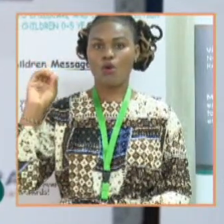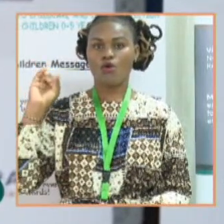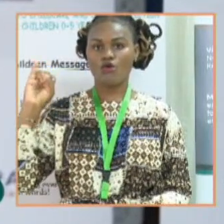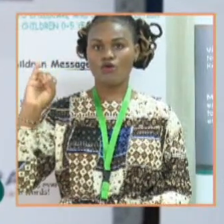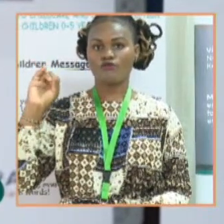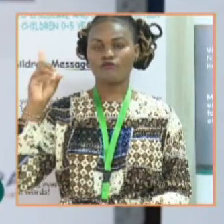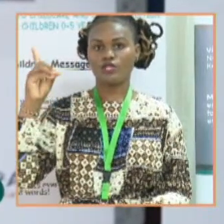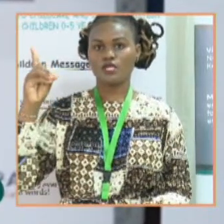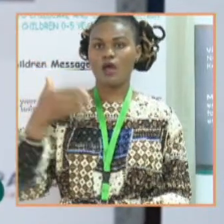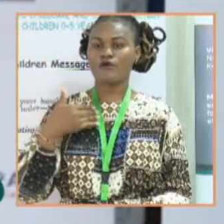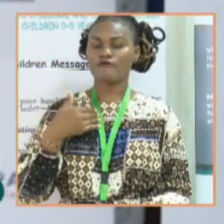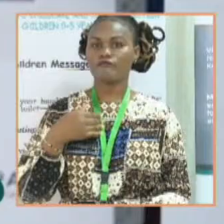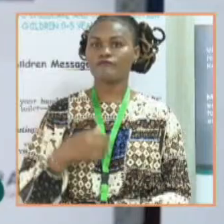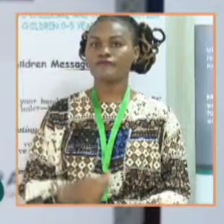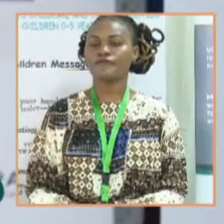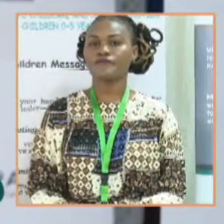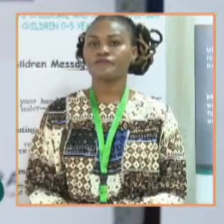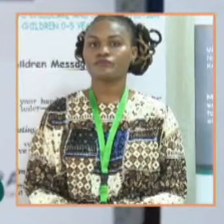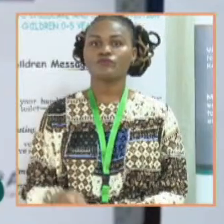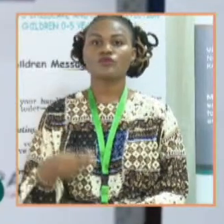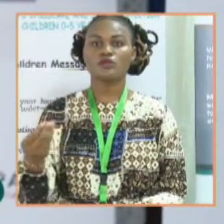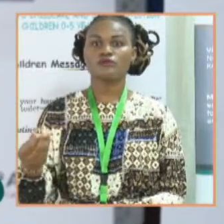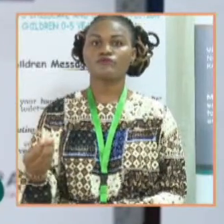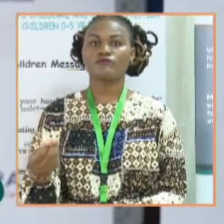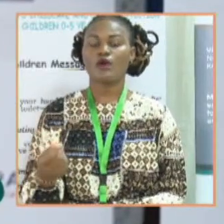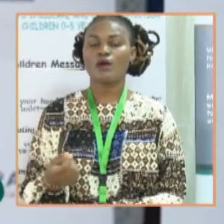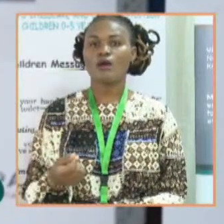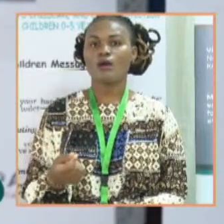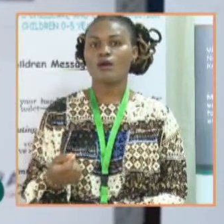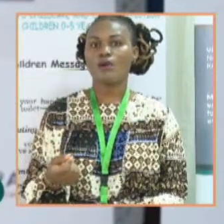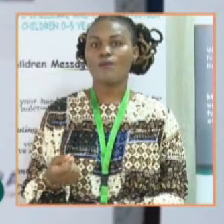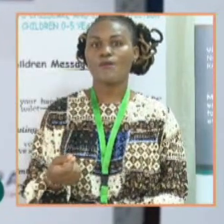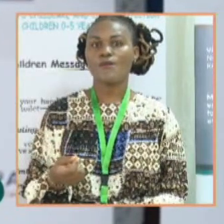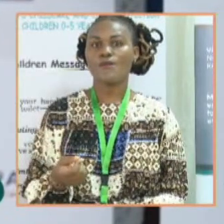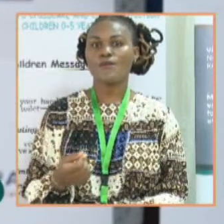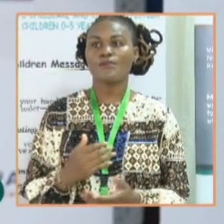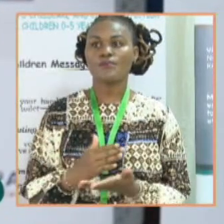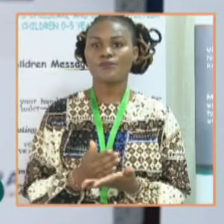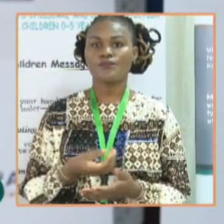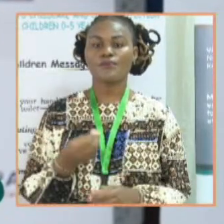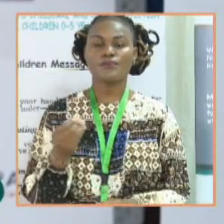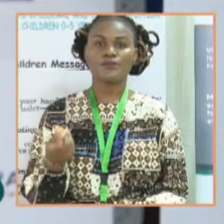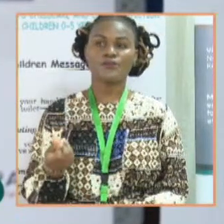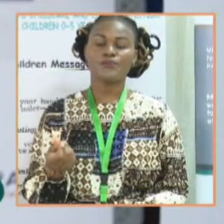that not all what was allocated was being spent.